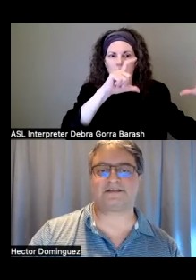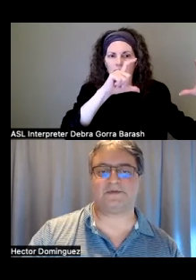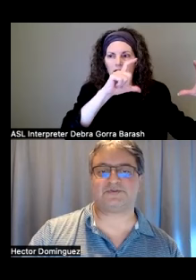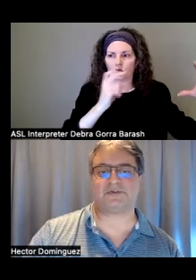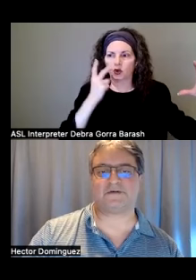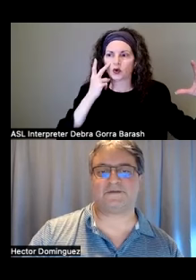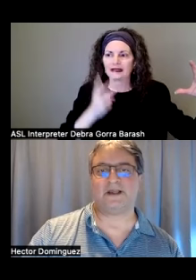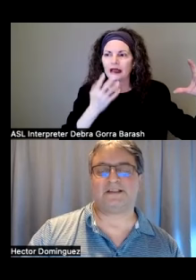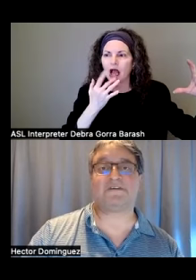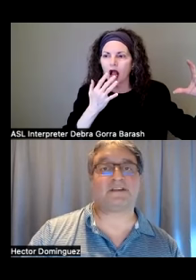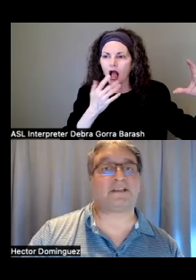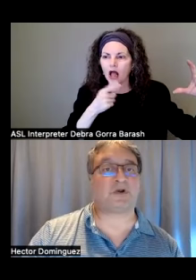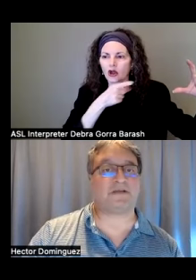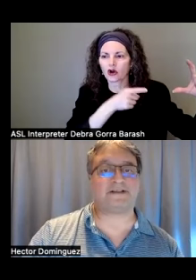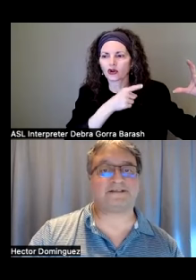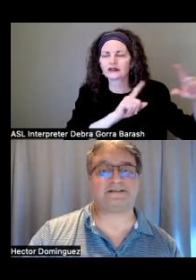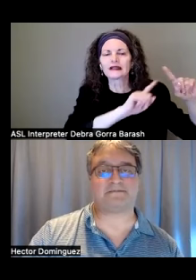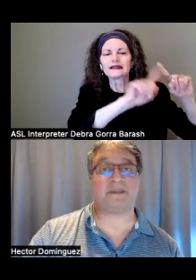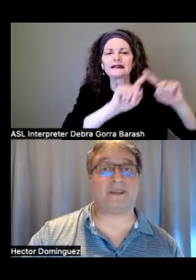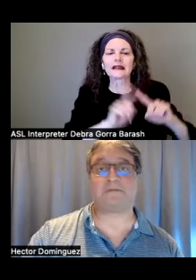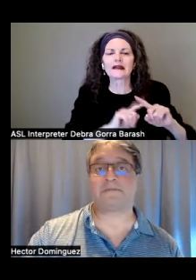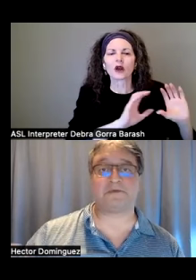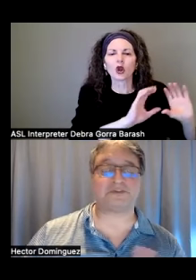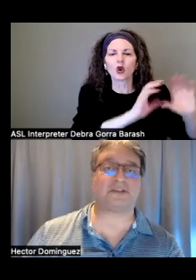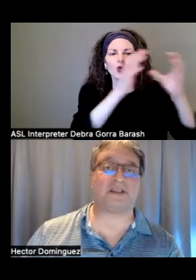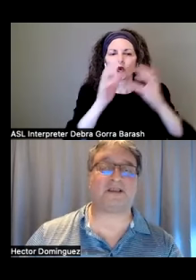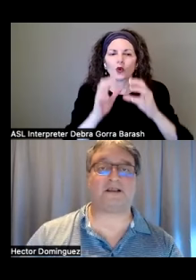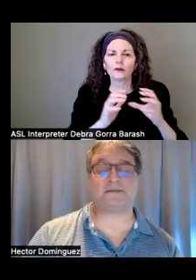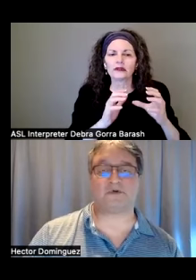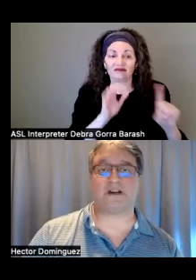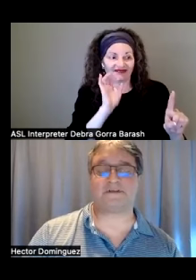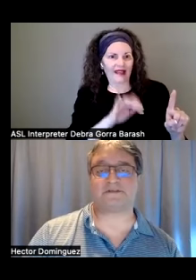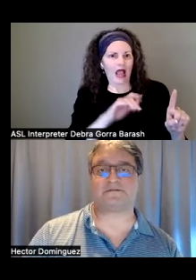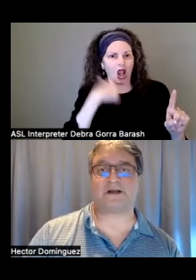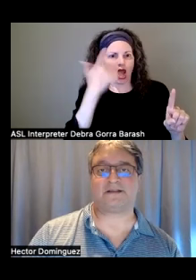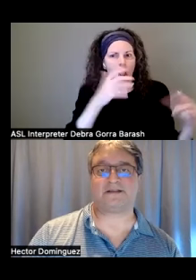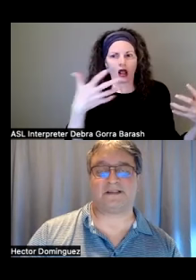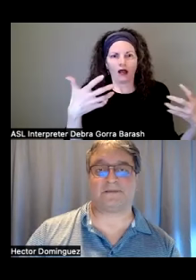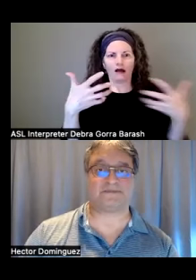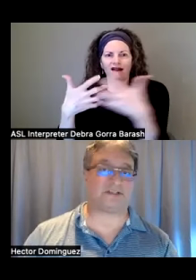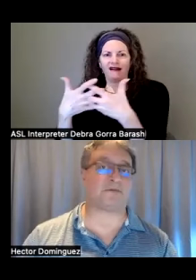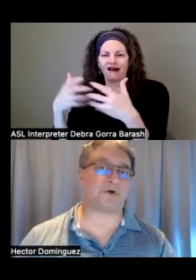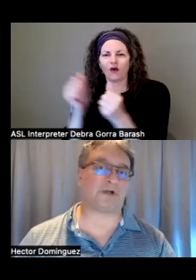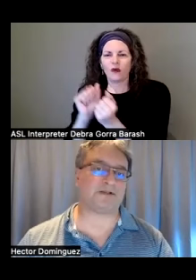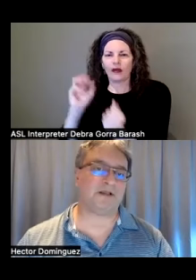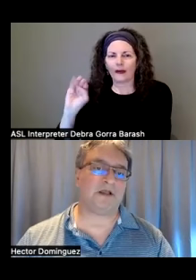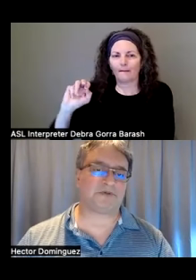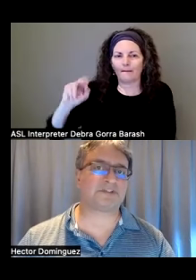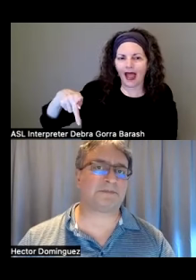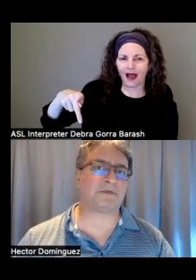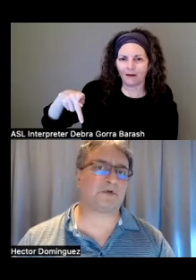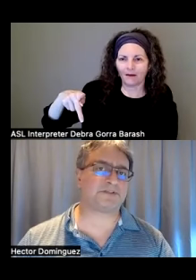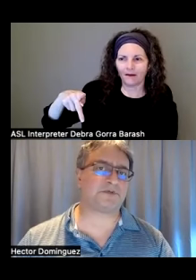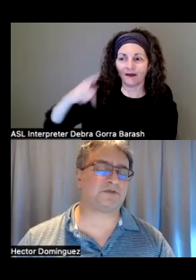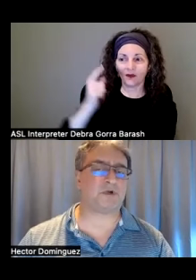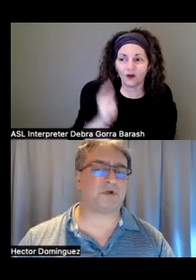a distribution of different demographics that mimic pretty much the demographics of the city of Portland. Most